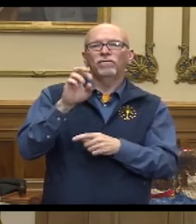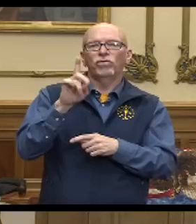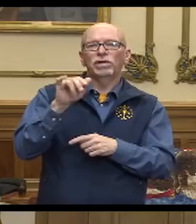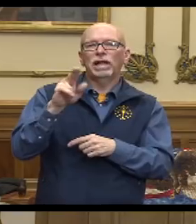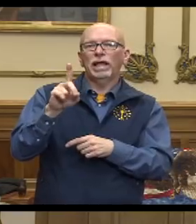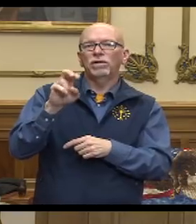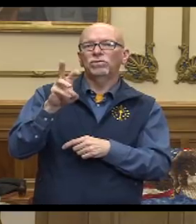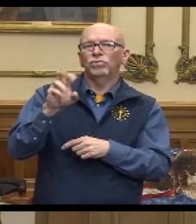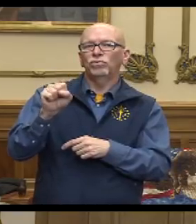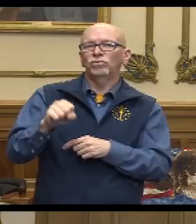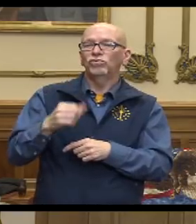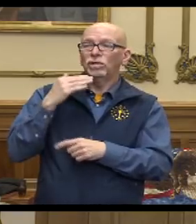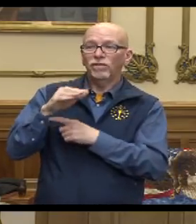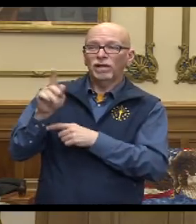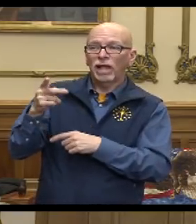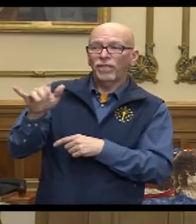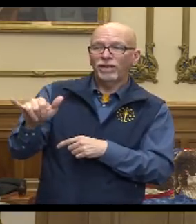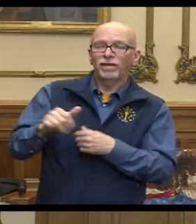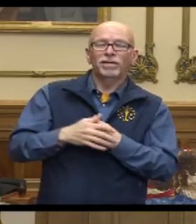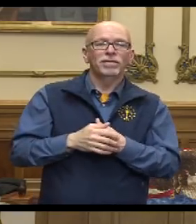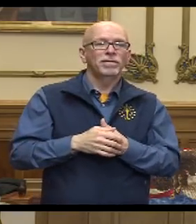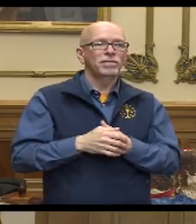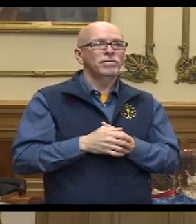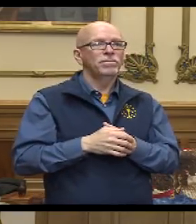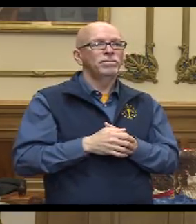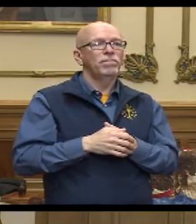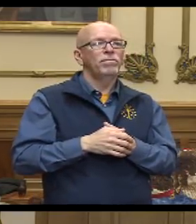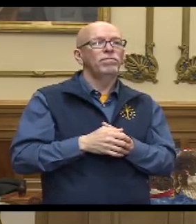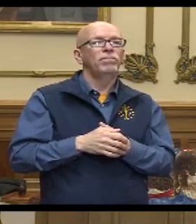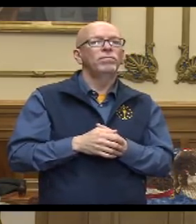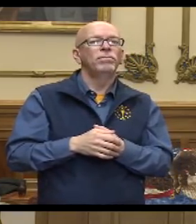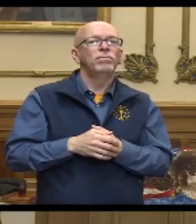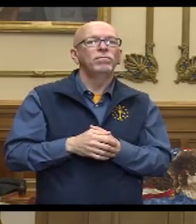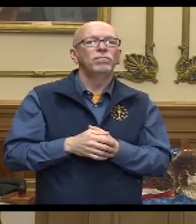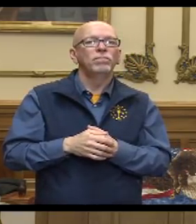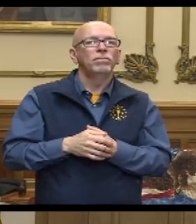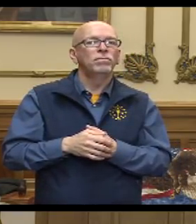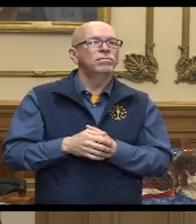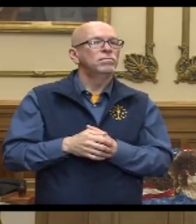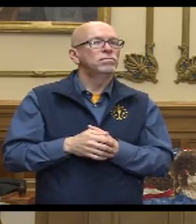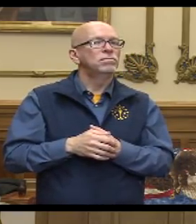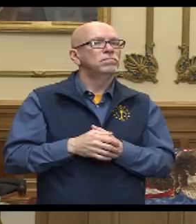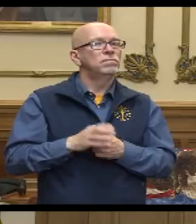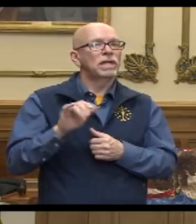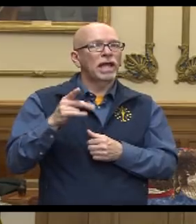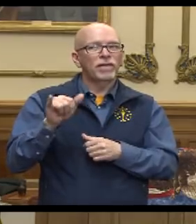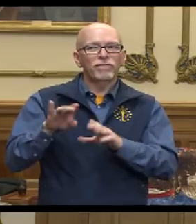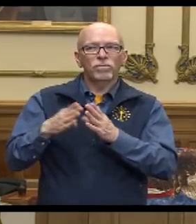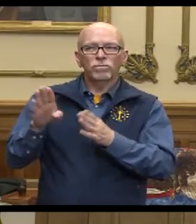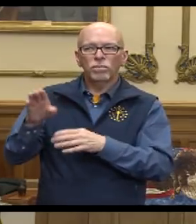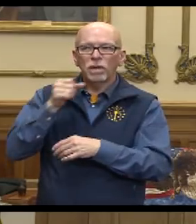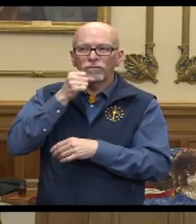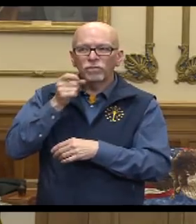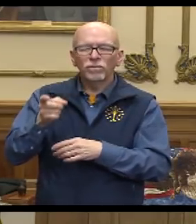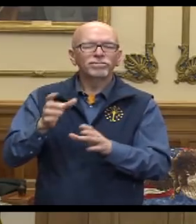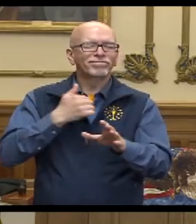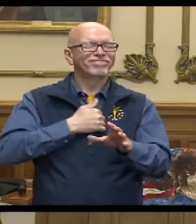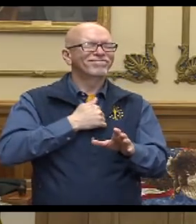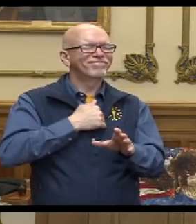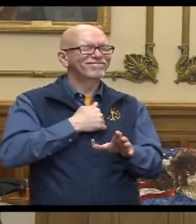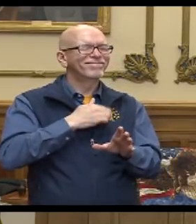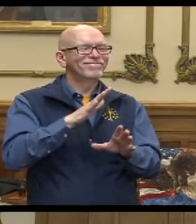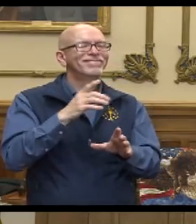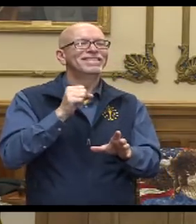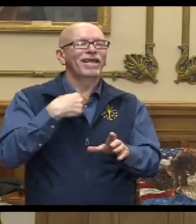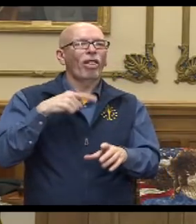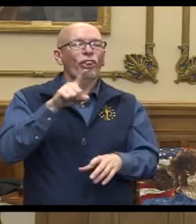Good afternoon, Kathy. Kathy, you have to unmute your I'm mic. sorry,